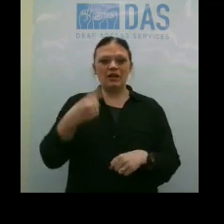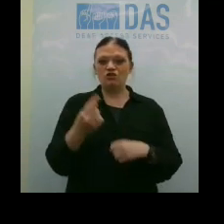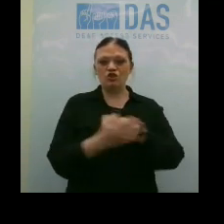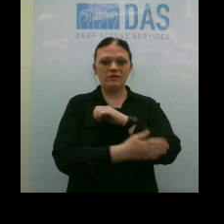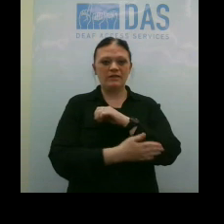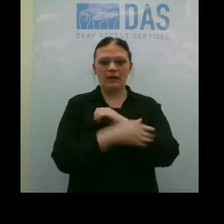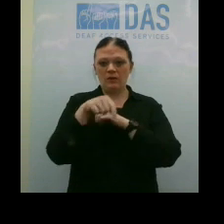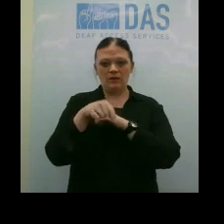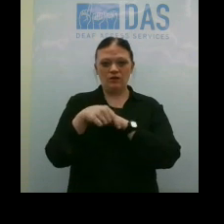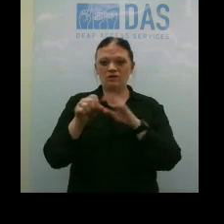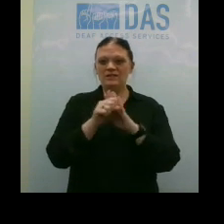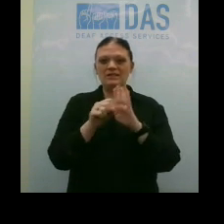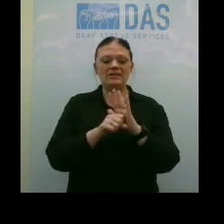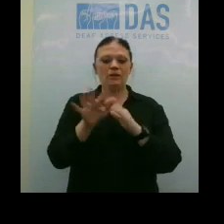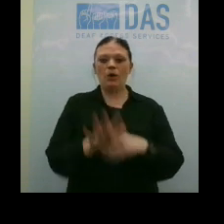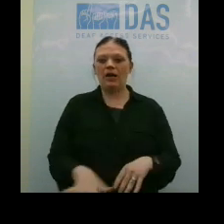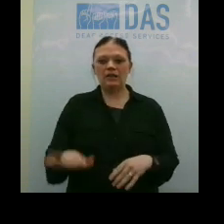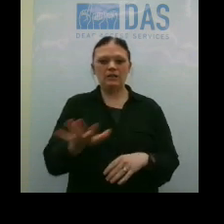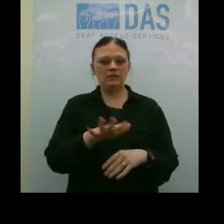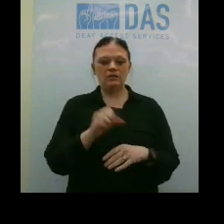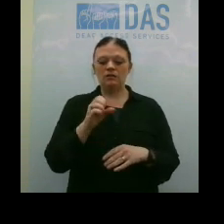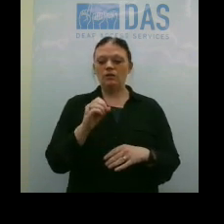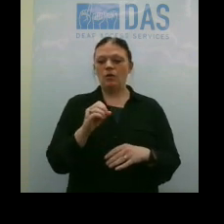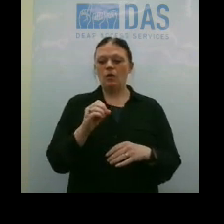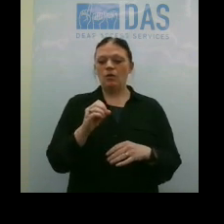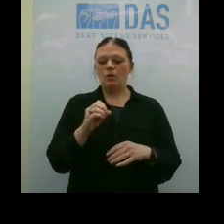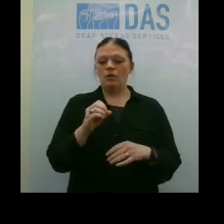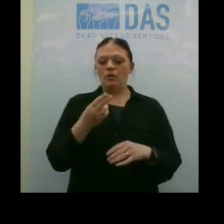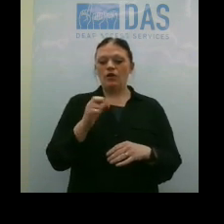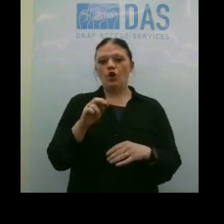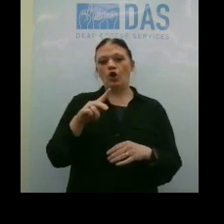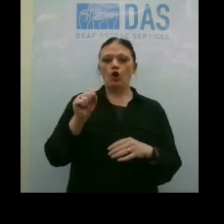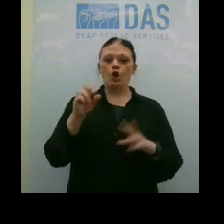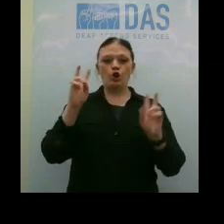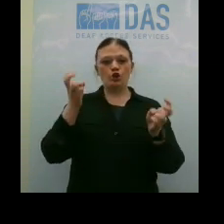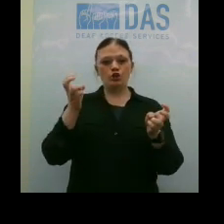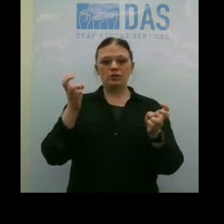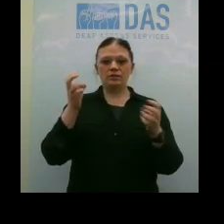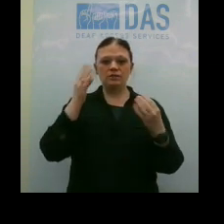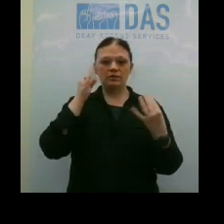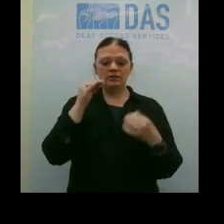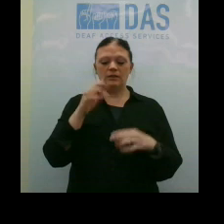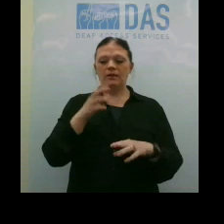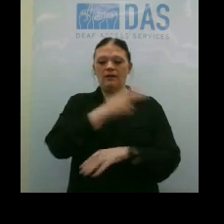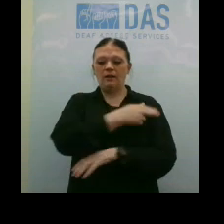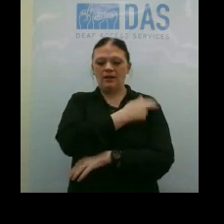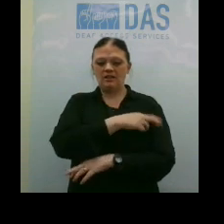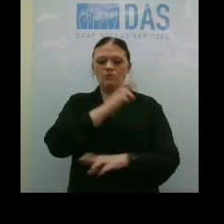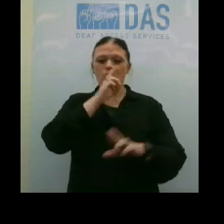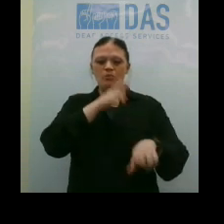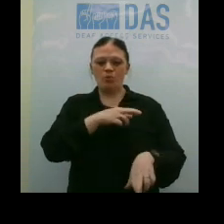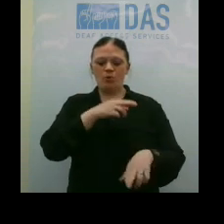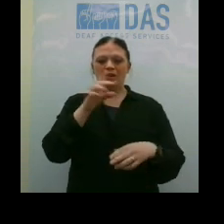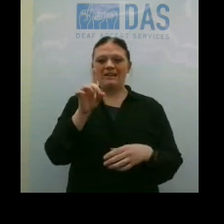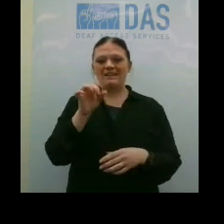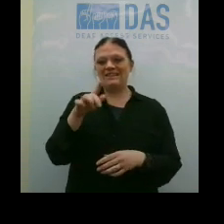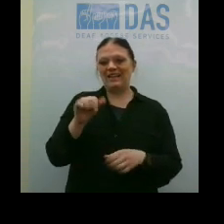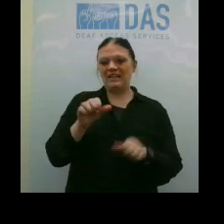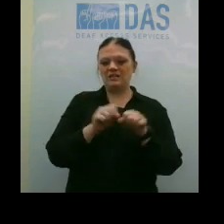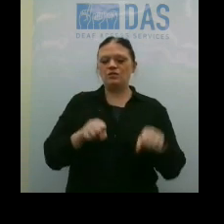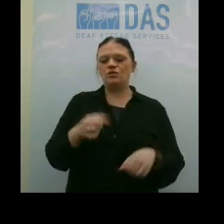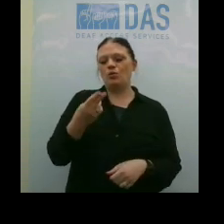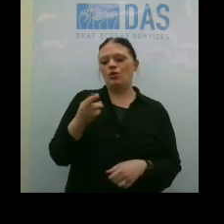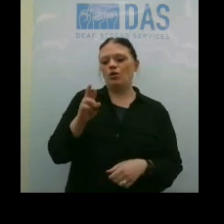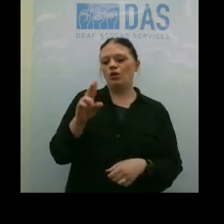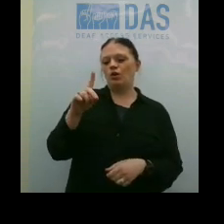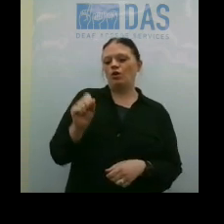is a statewide issue. And so the HERDS data, as they call it, the hospital reporting data system, is being updated. And